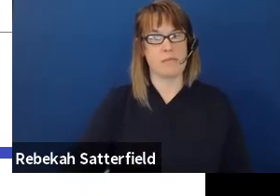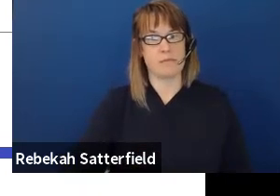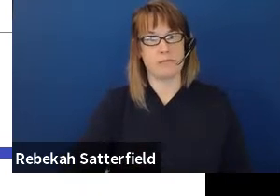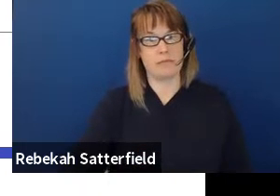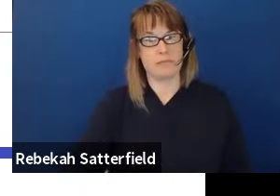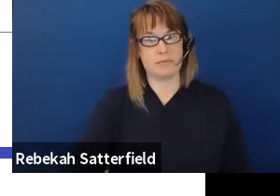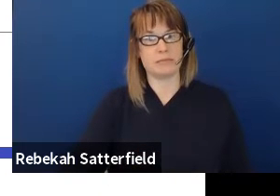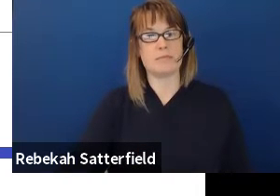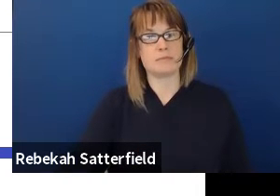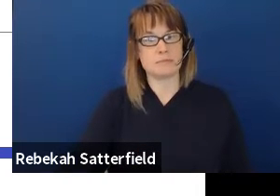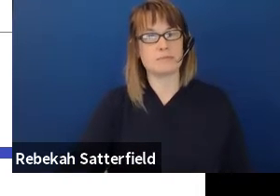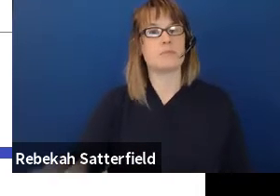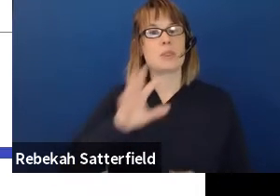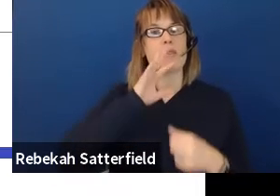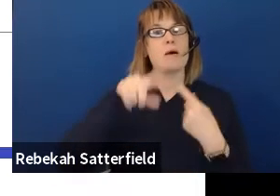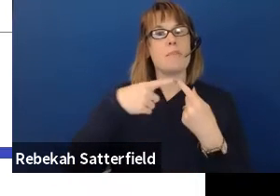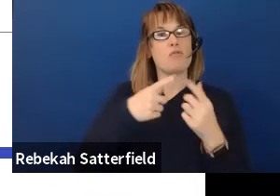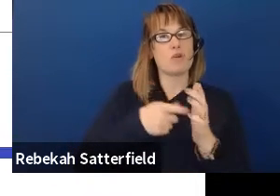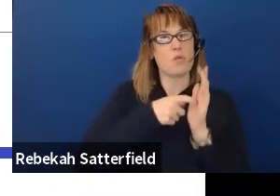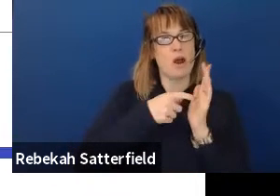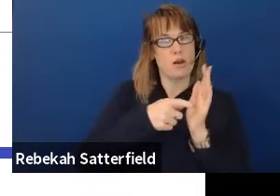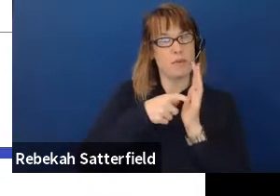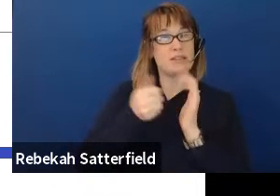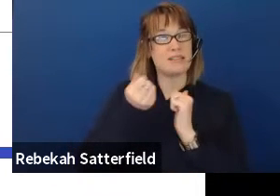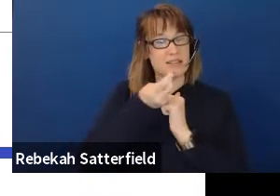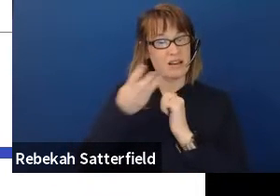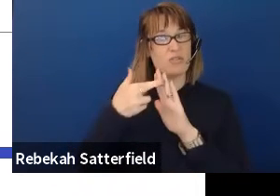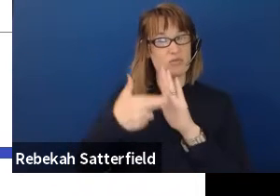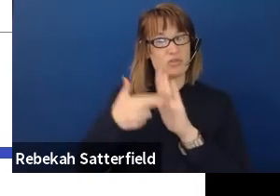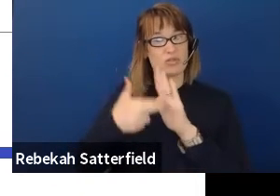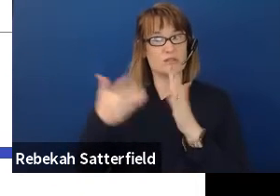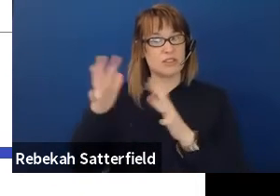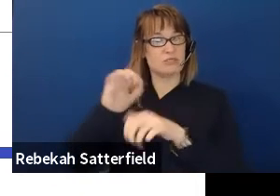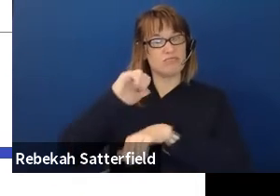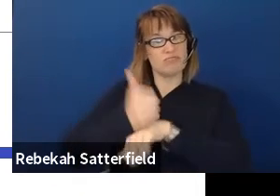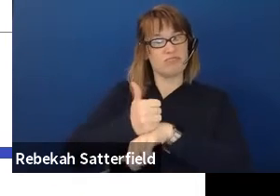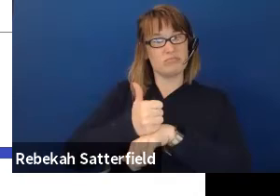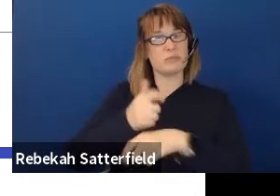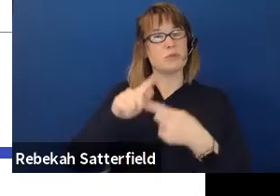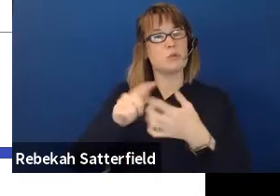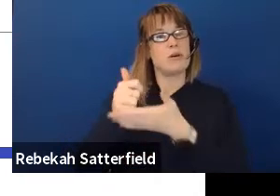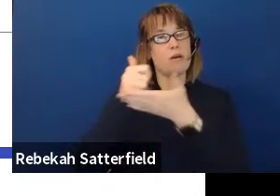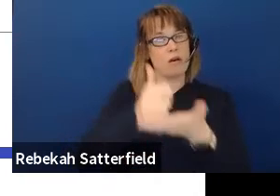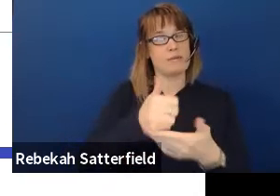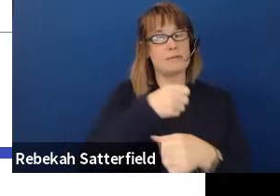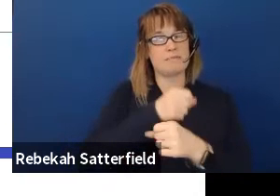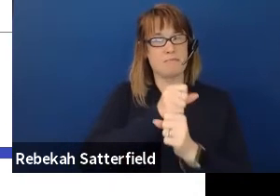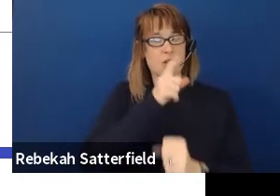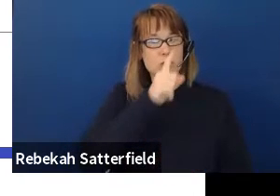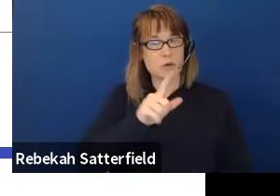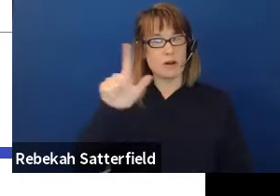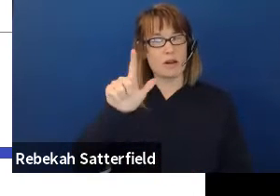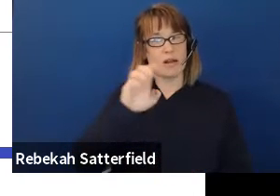speaking of requirements, several regulations have been put in place to help ensure